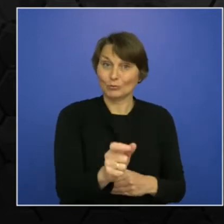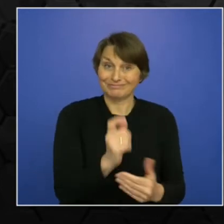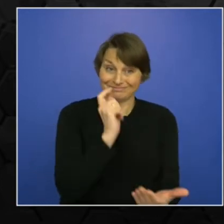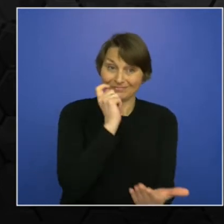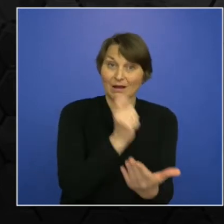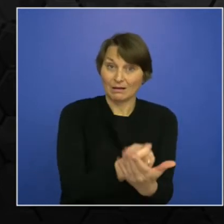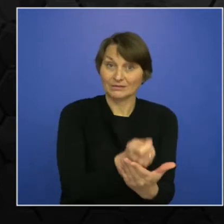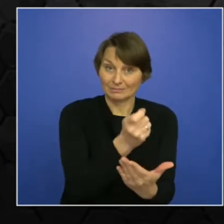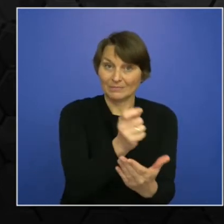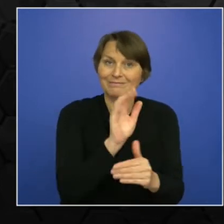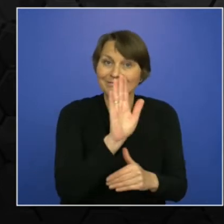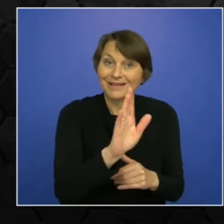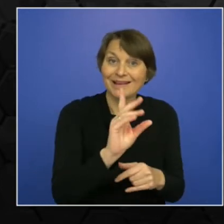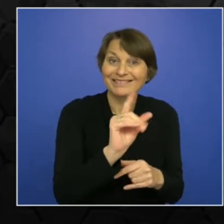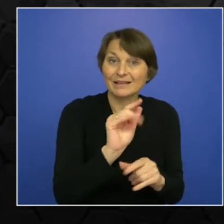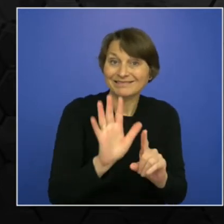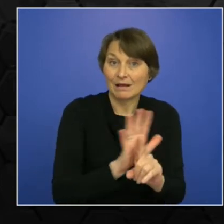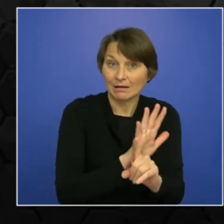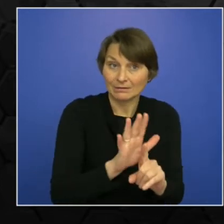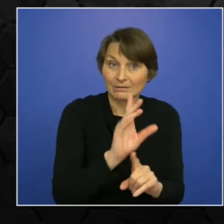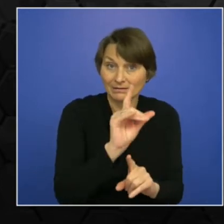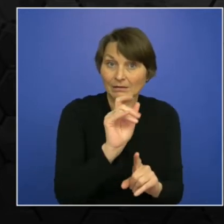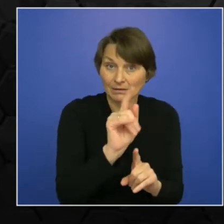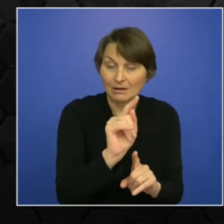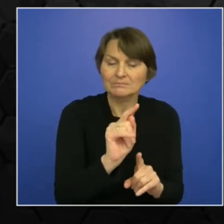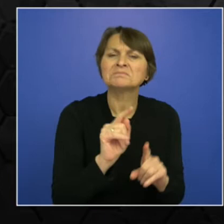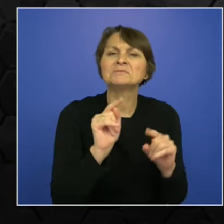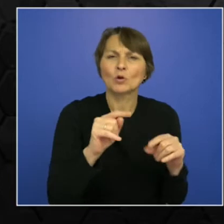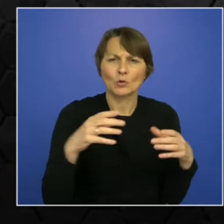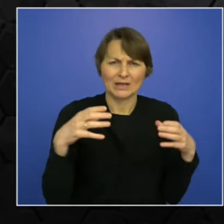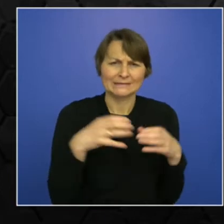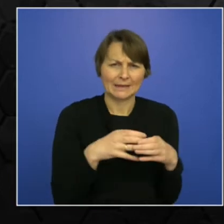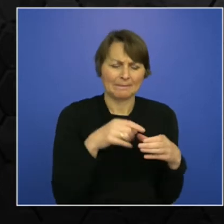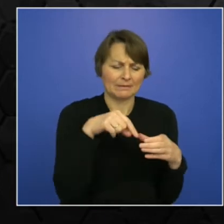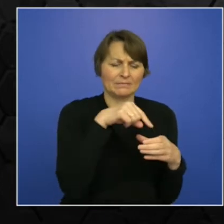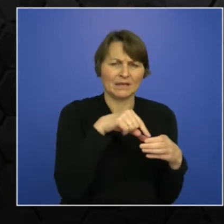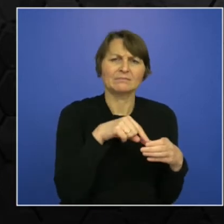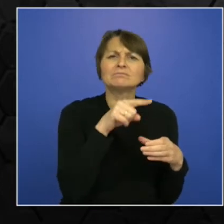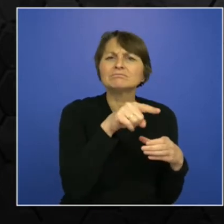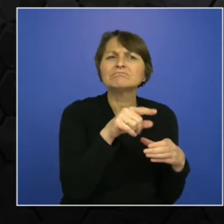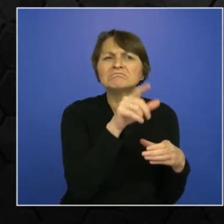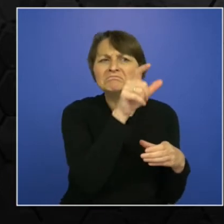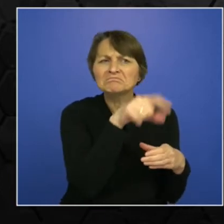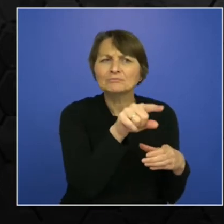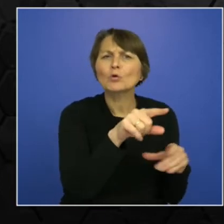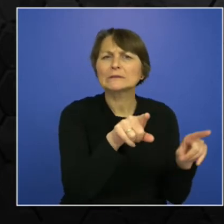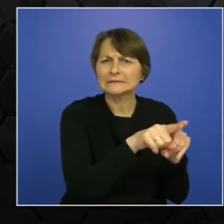to create segment of customer who like similar product. The data